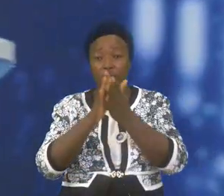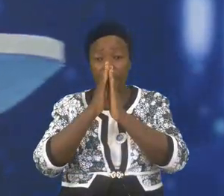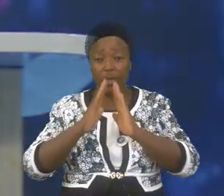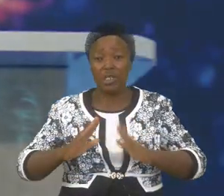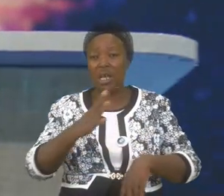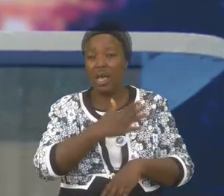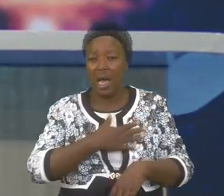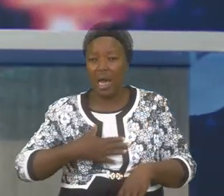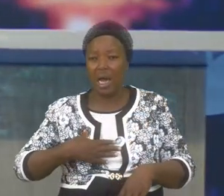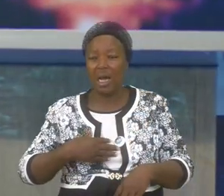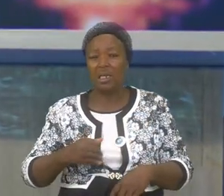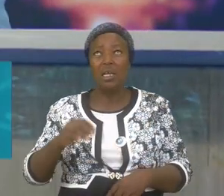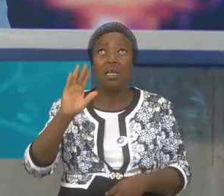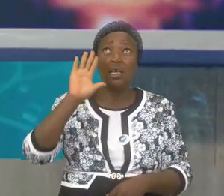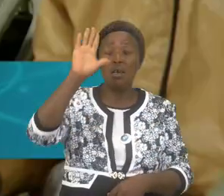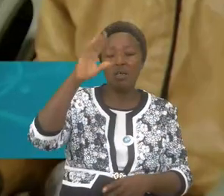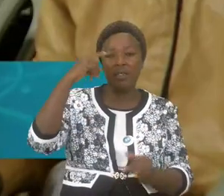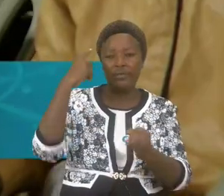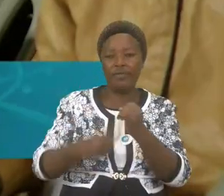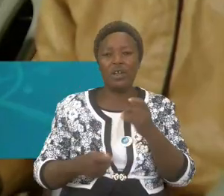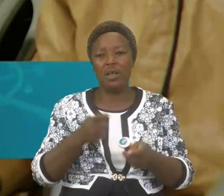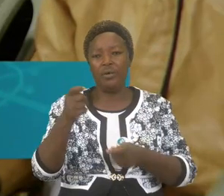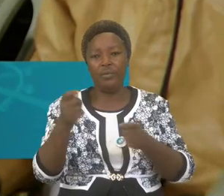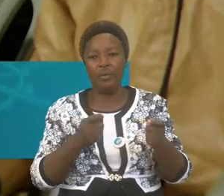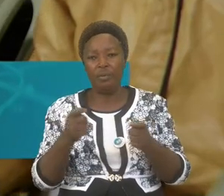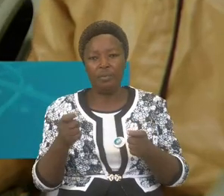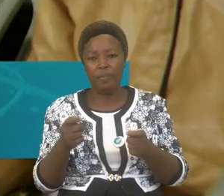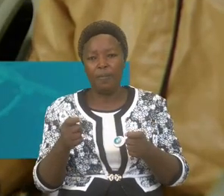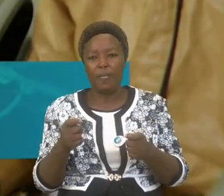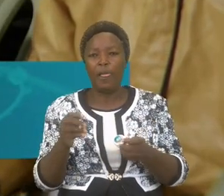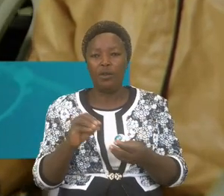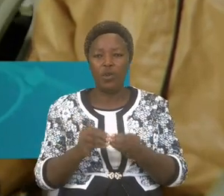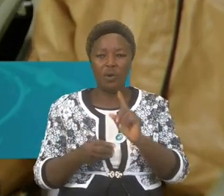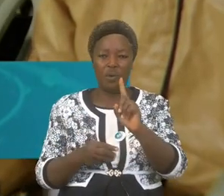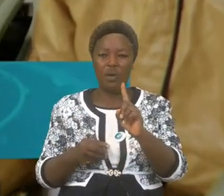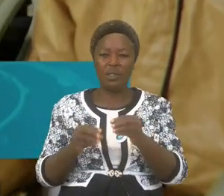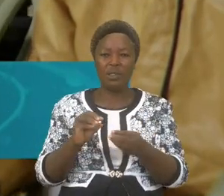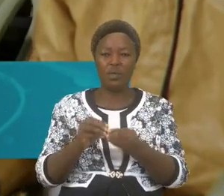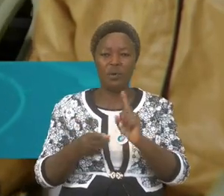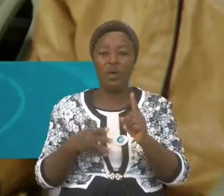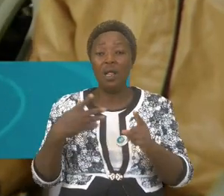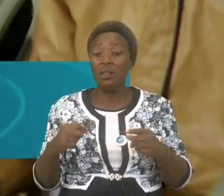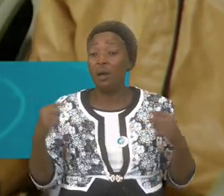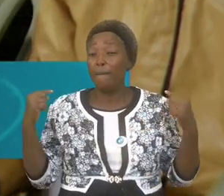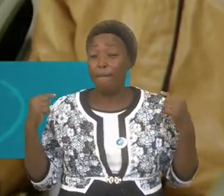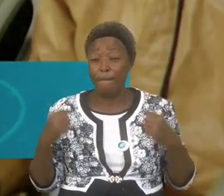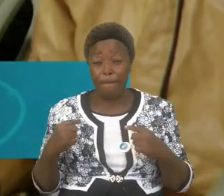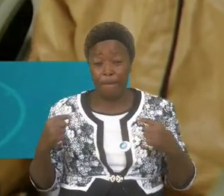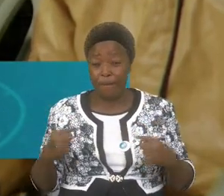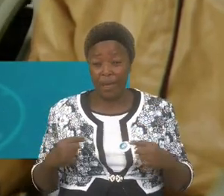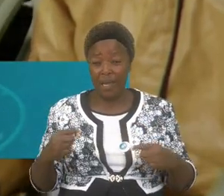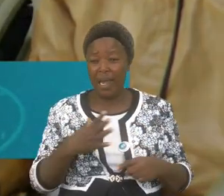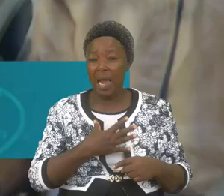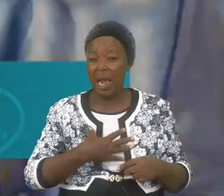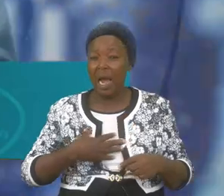Number one, the pain and the perplexity of